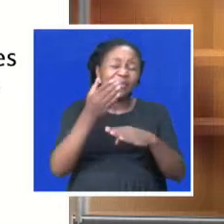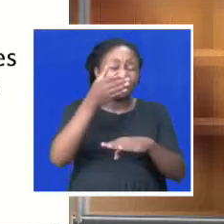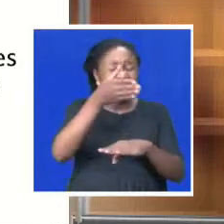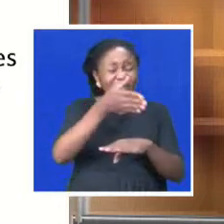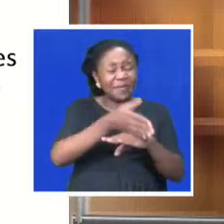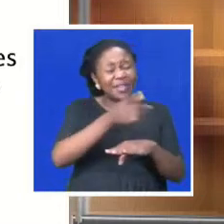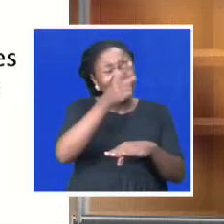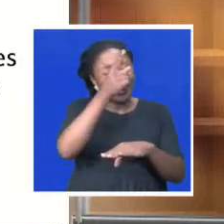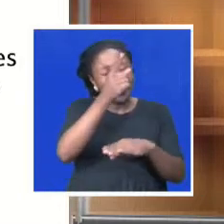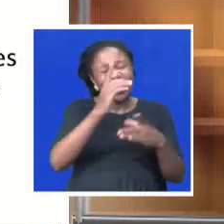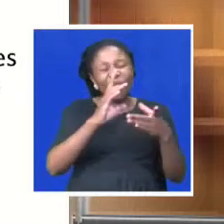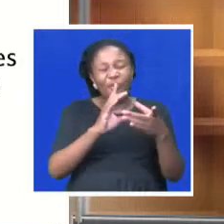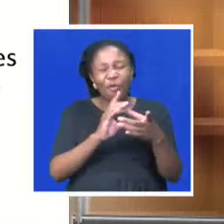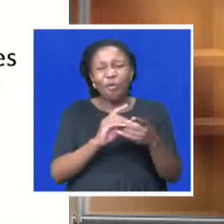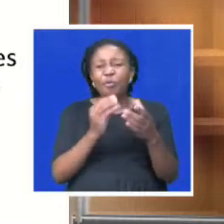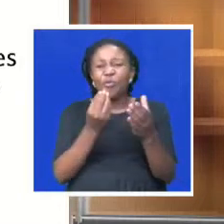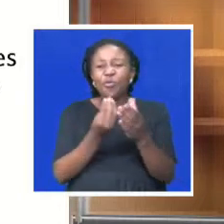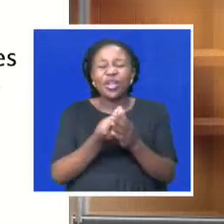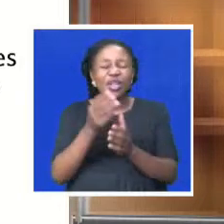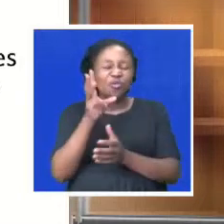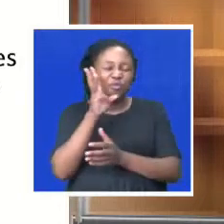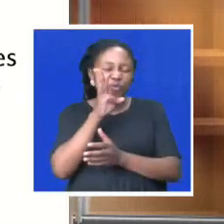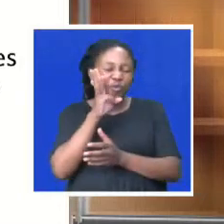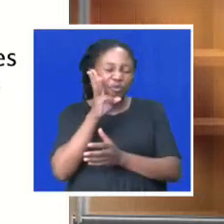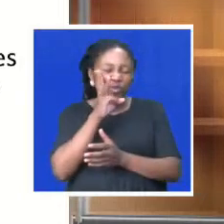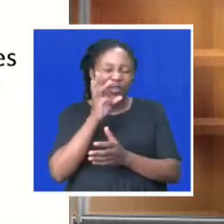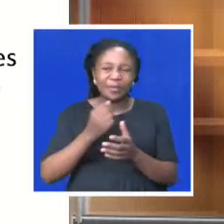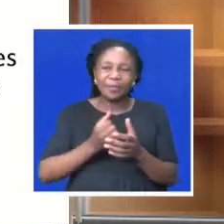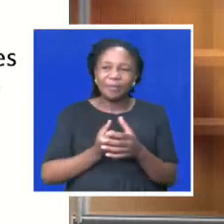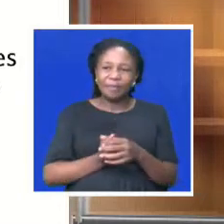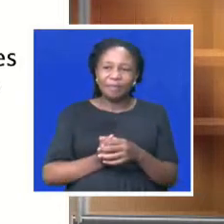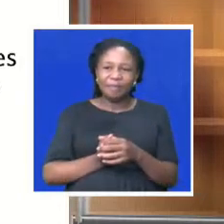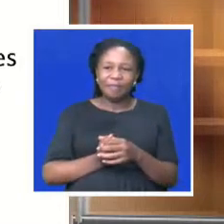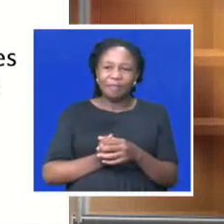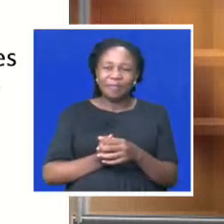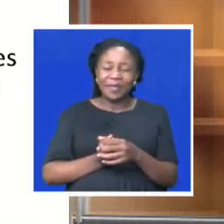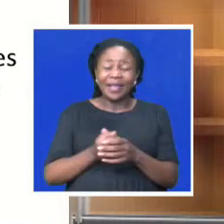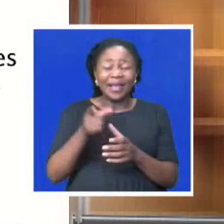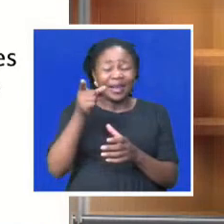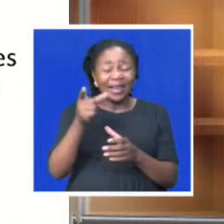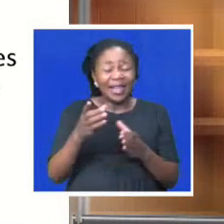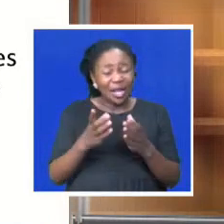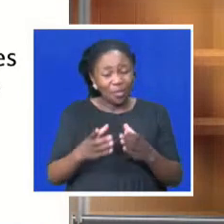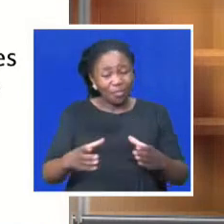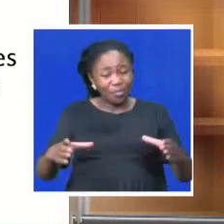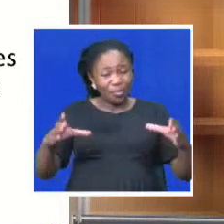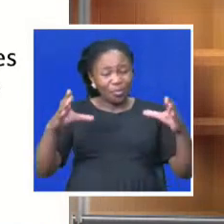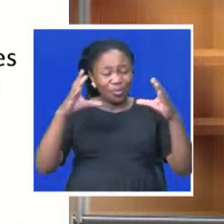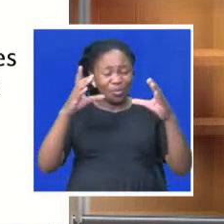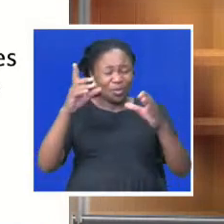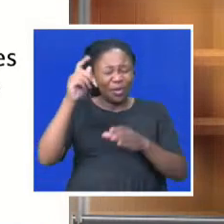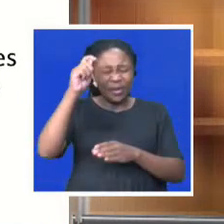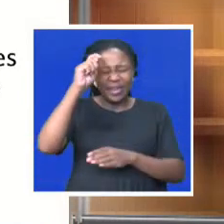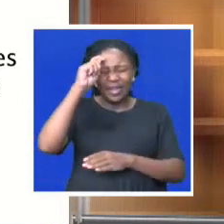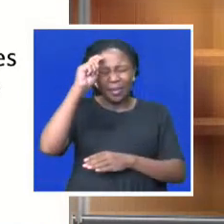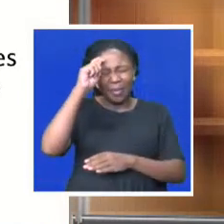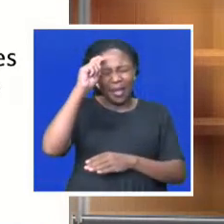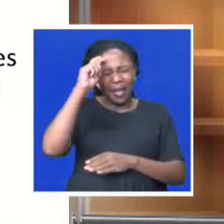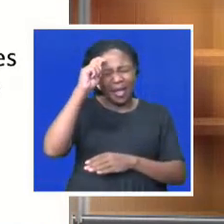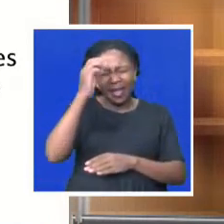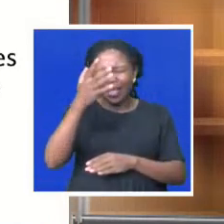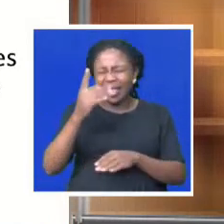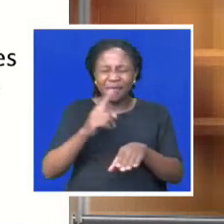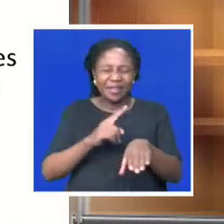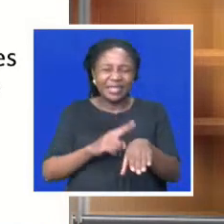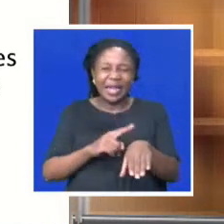girl who carried it. It thought back to other days when it was whole and proudly held all